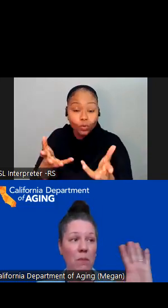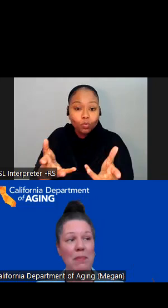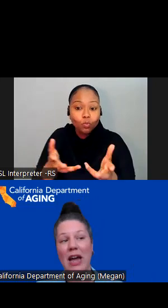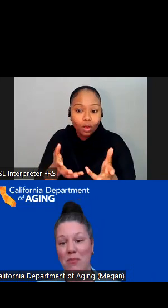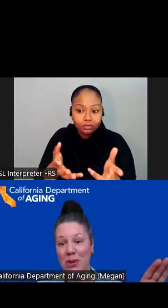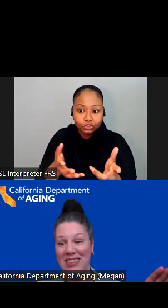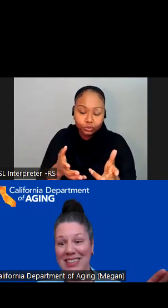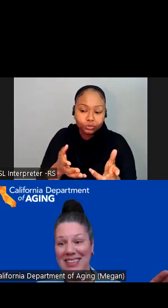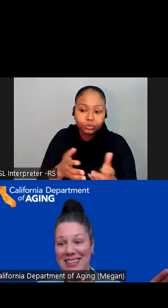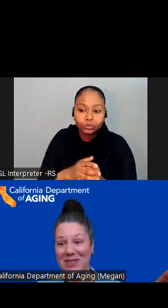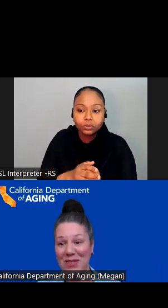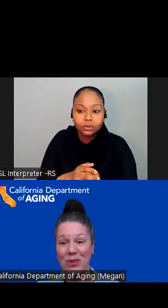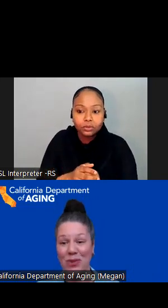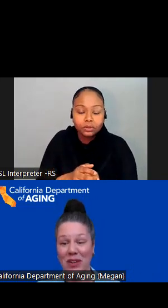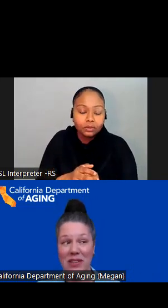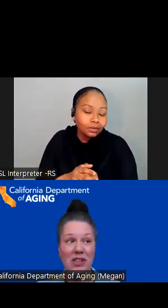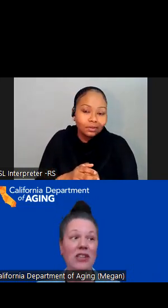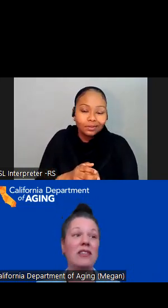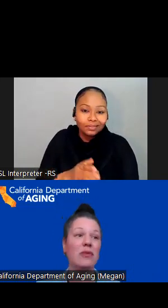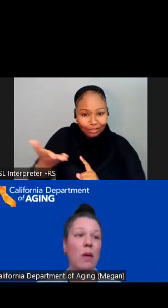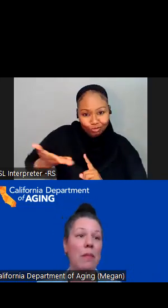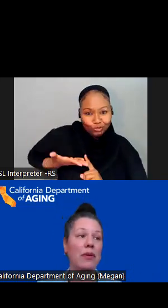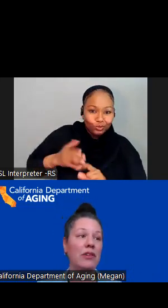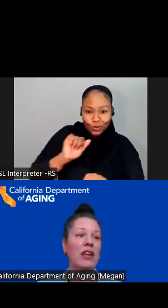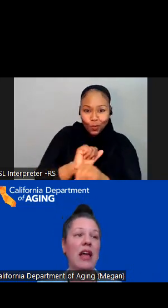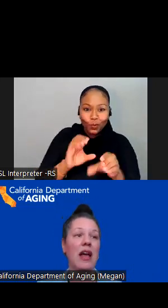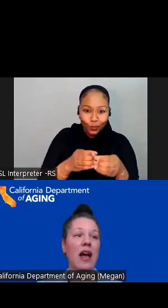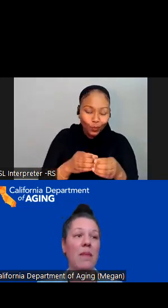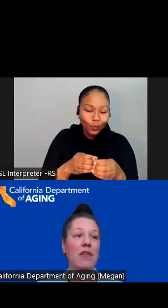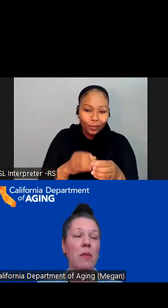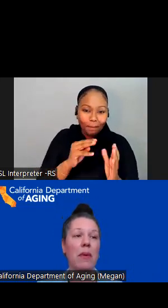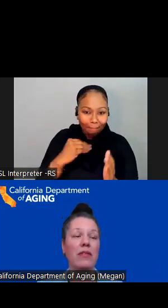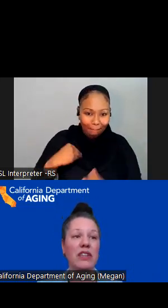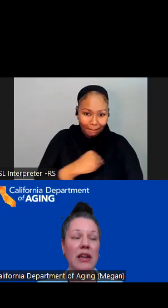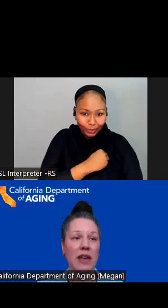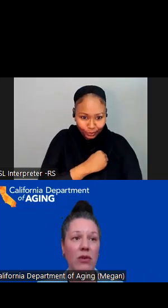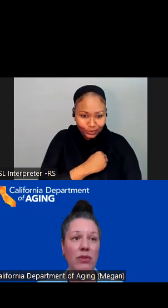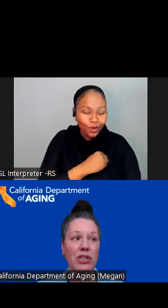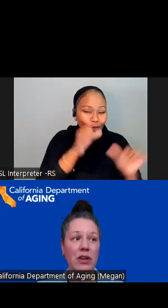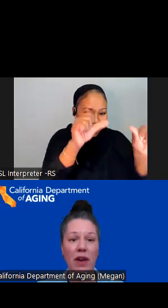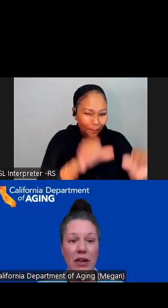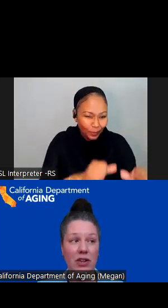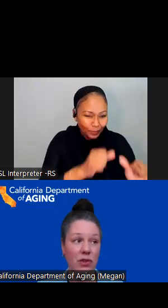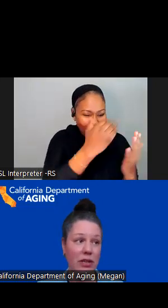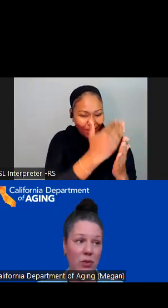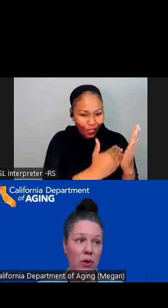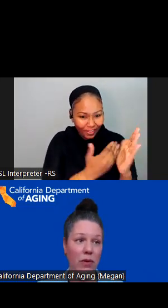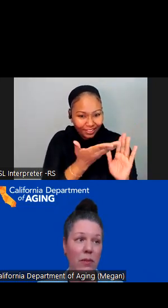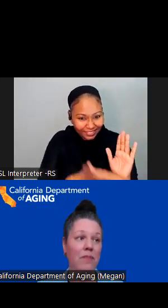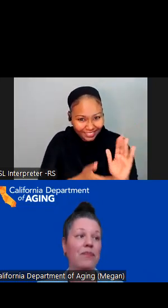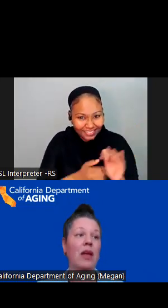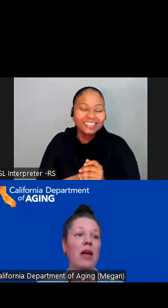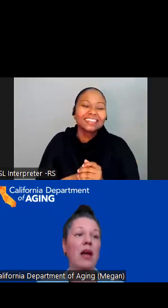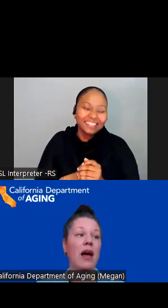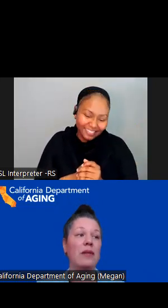We've kind of posted the list of the full organizations who are members. They've been part of CDA's outreach and invited to join this